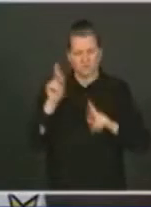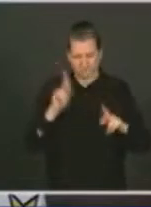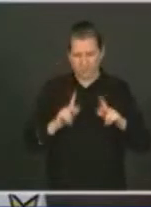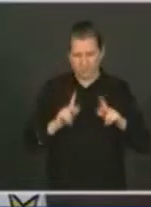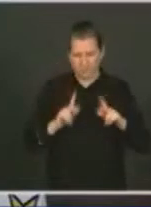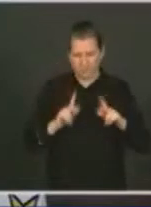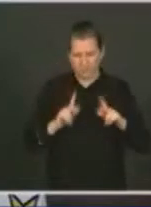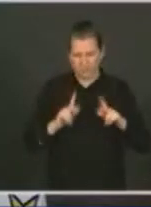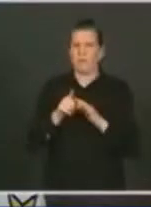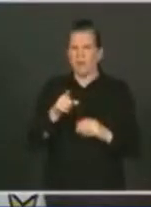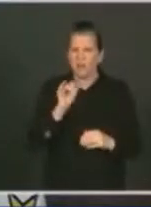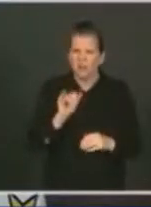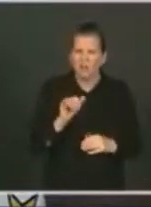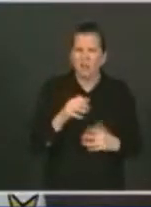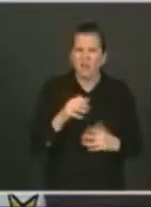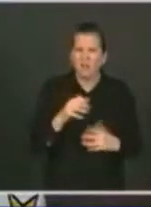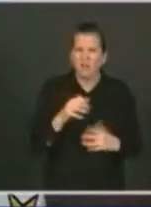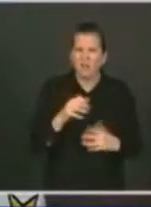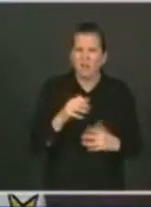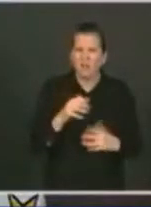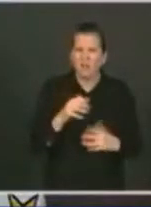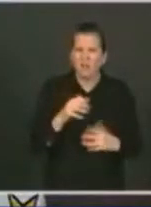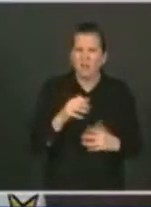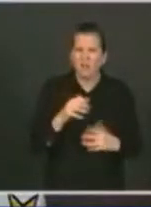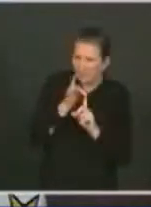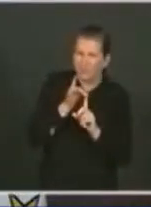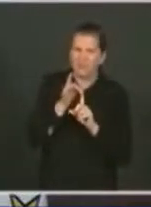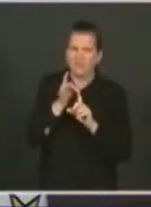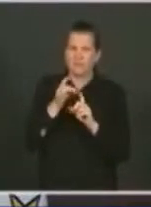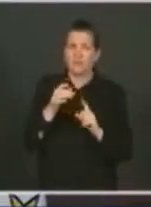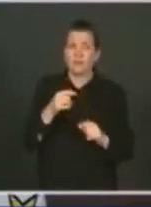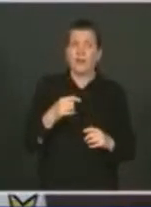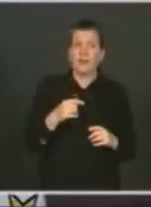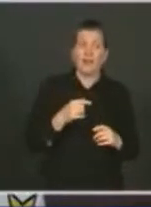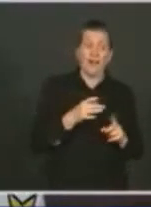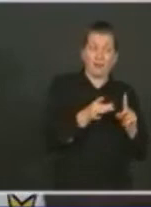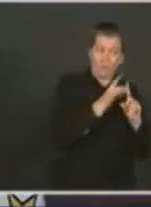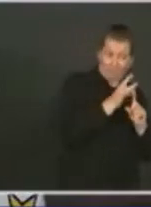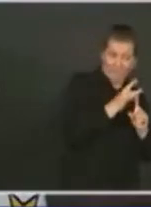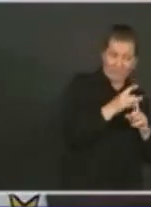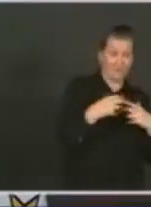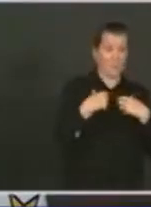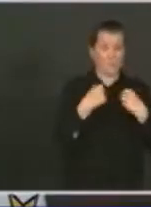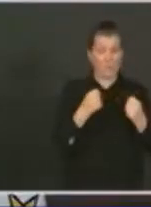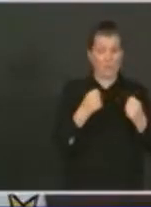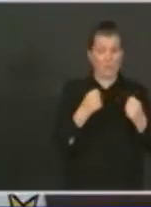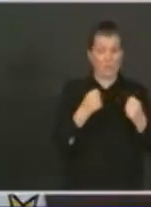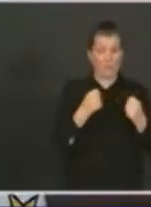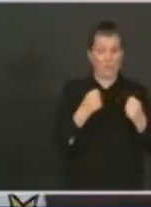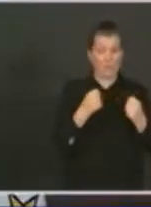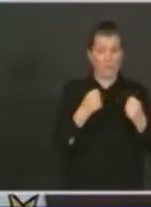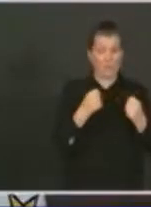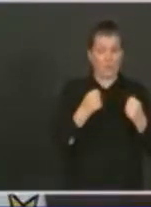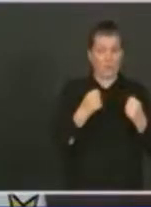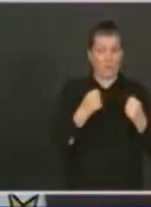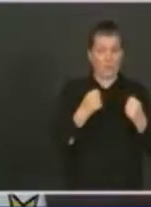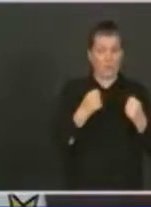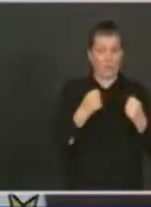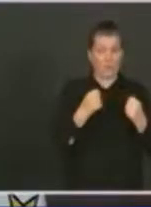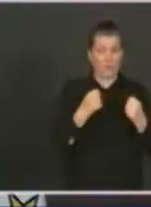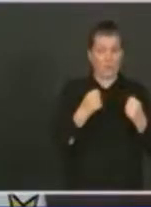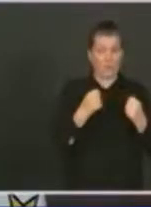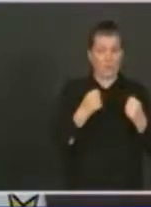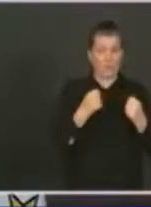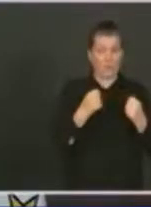previously healthy young people. So I don't think that word is out there enough yet either. I think a lot of people think, oh, it's sort of like having the flu and then you get better. This is